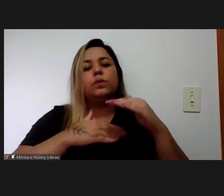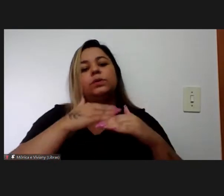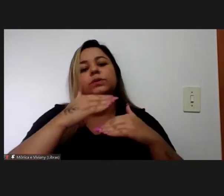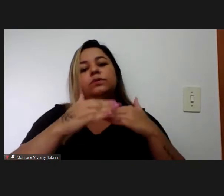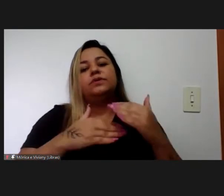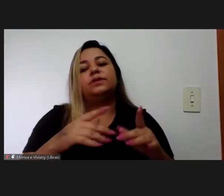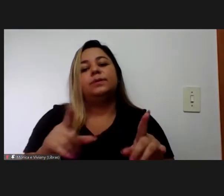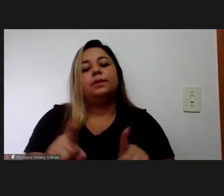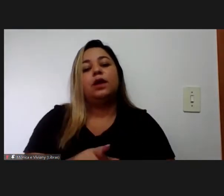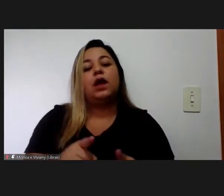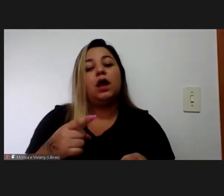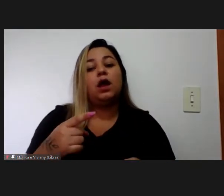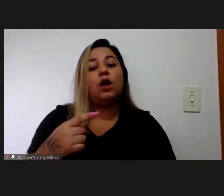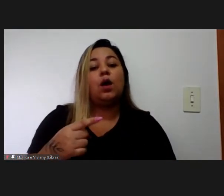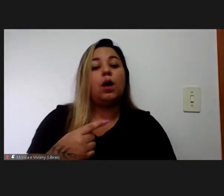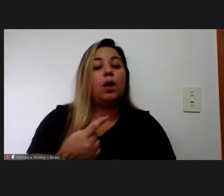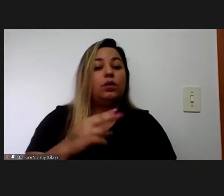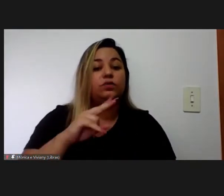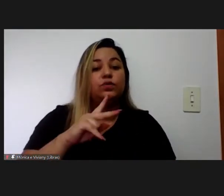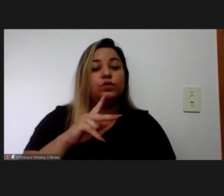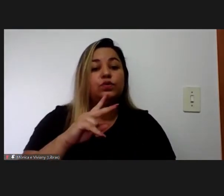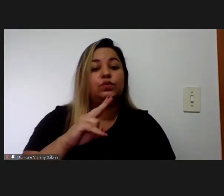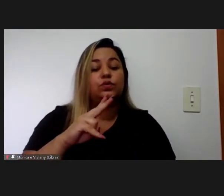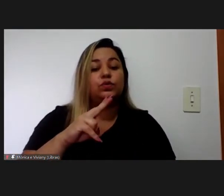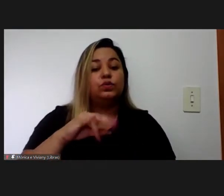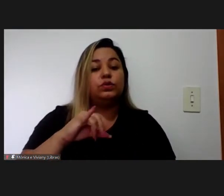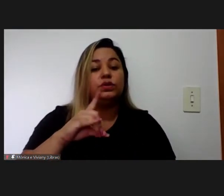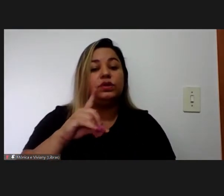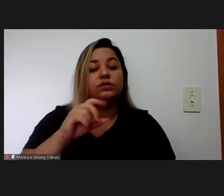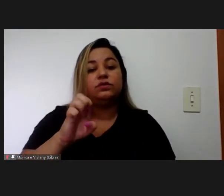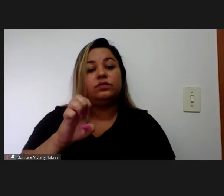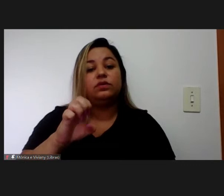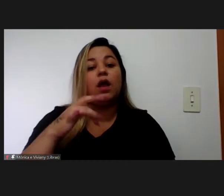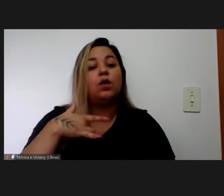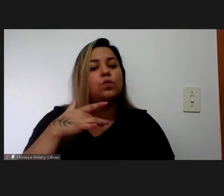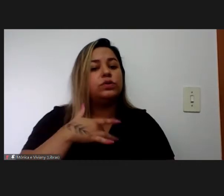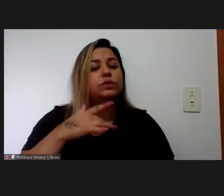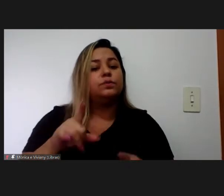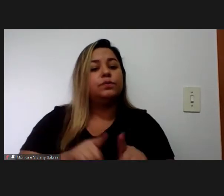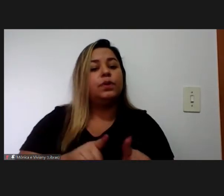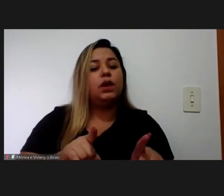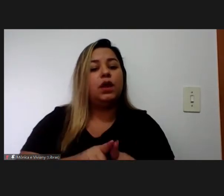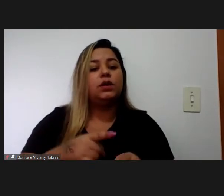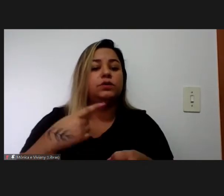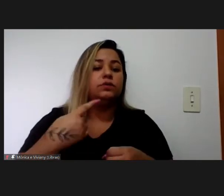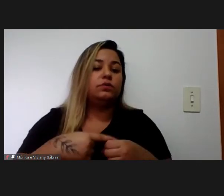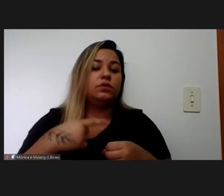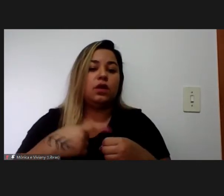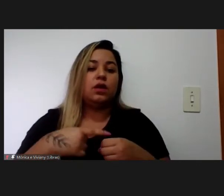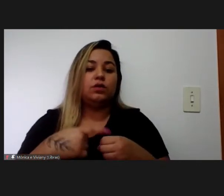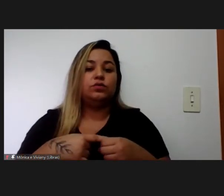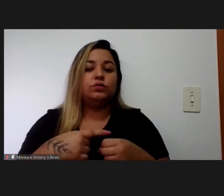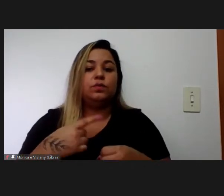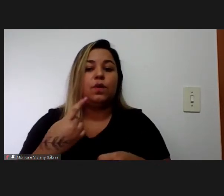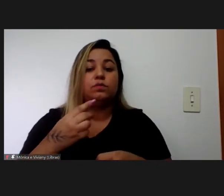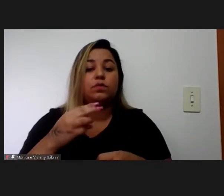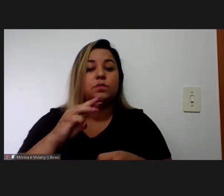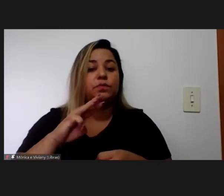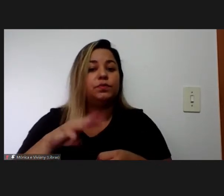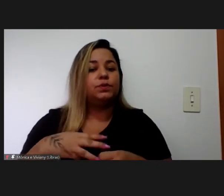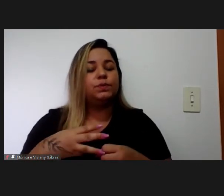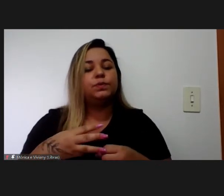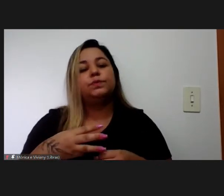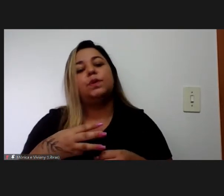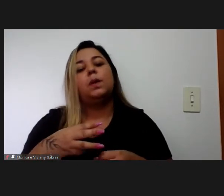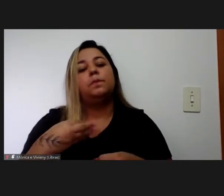possibilitated to have many municipalities receiving food and having care in this primary attention in all the country, and especially in